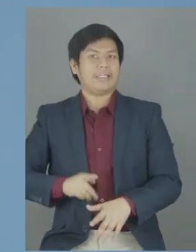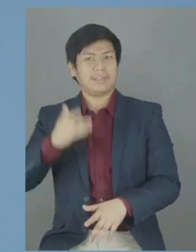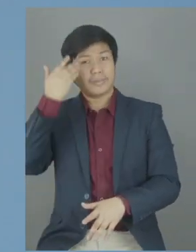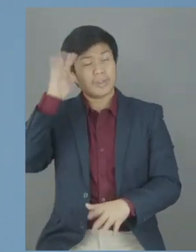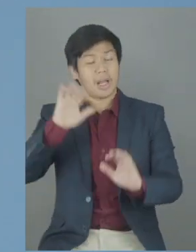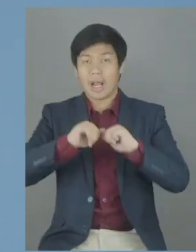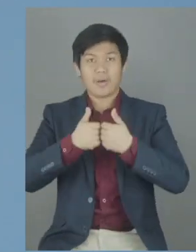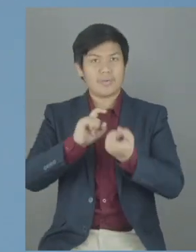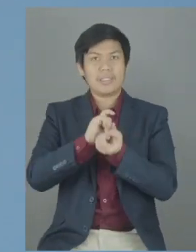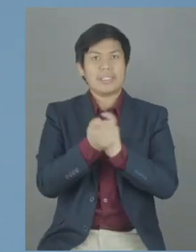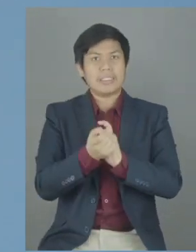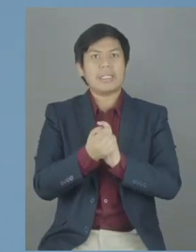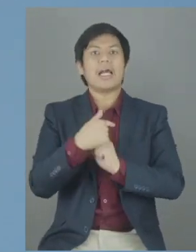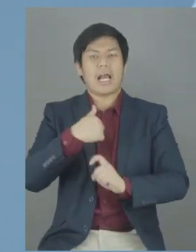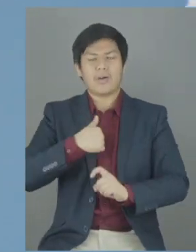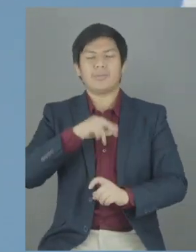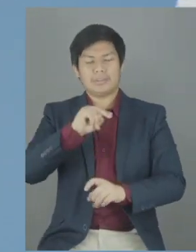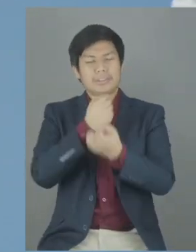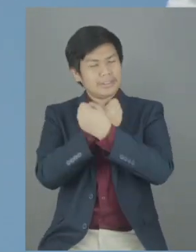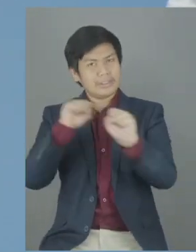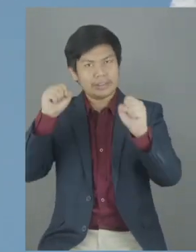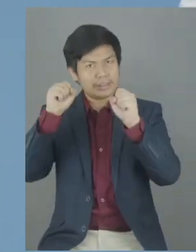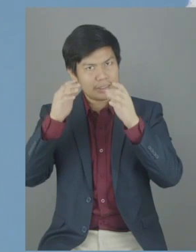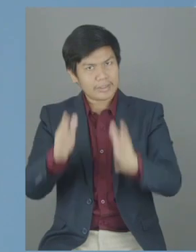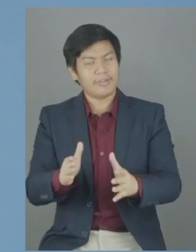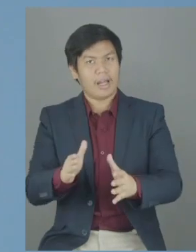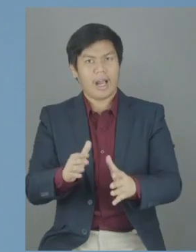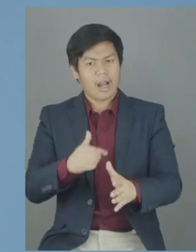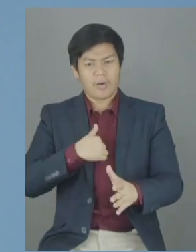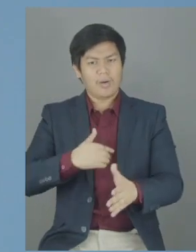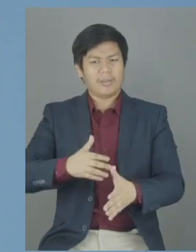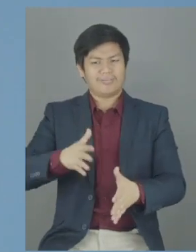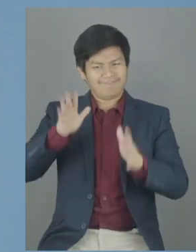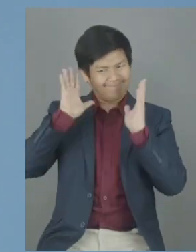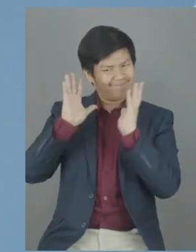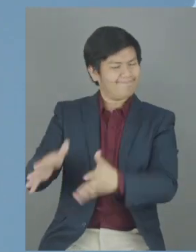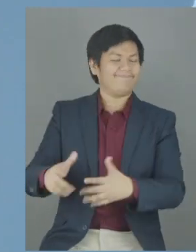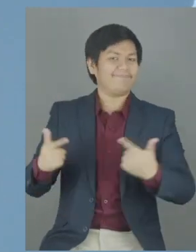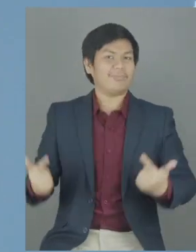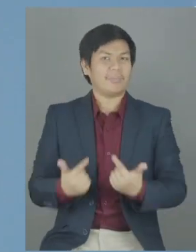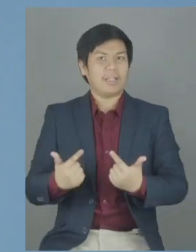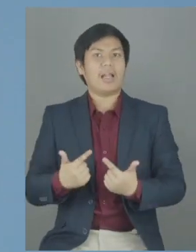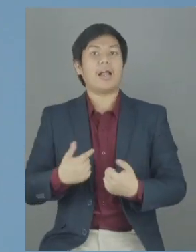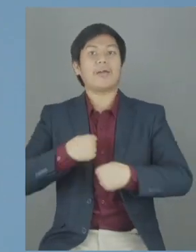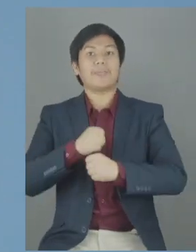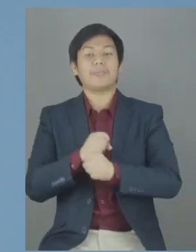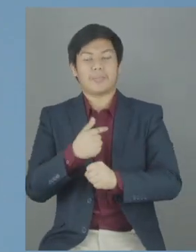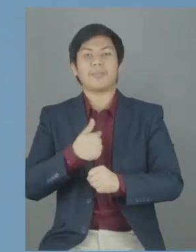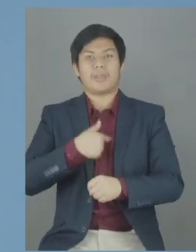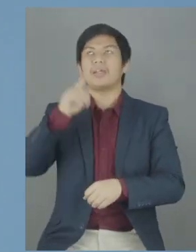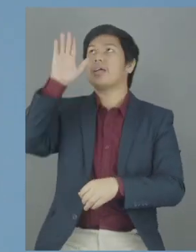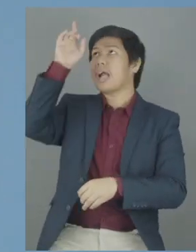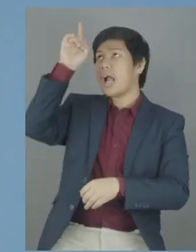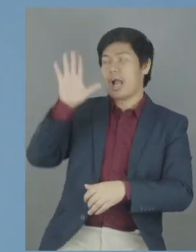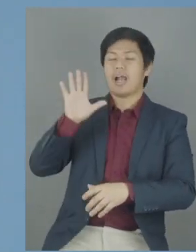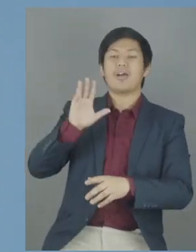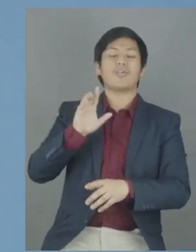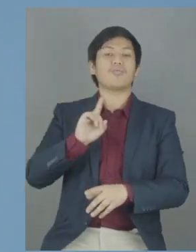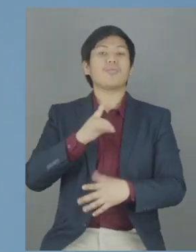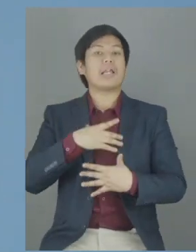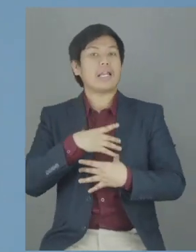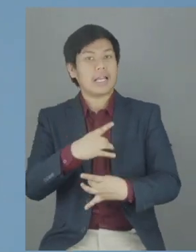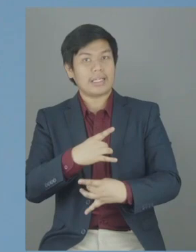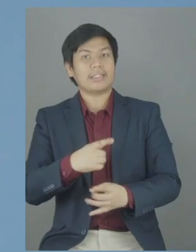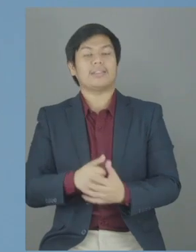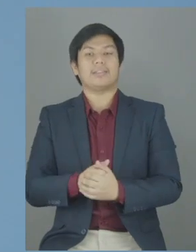change, that's why I need a Savior. I don't want to do this anymore. Come into my life, make me the person you want me to be." And it doesn't have